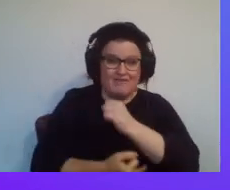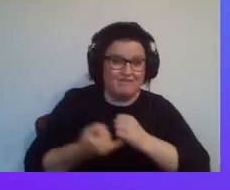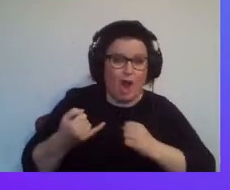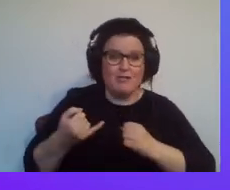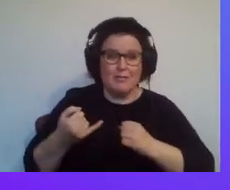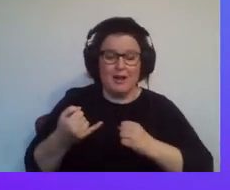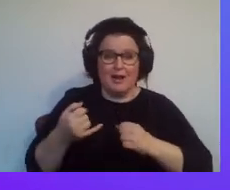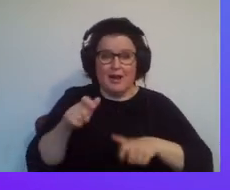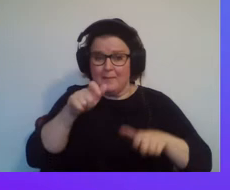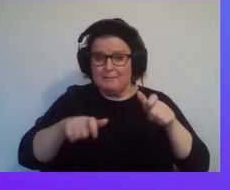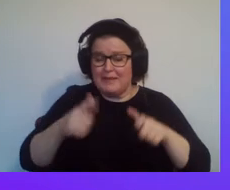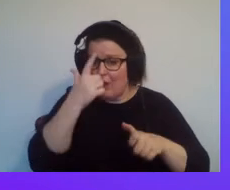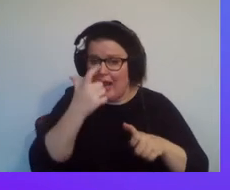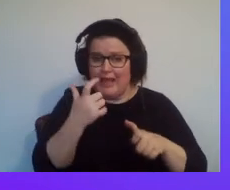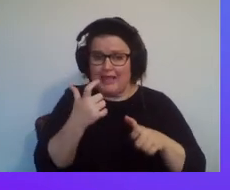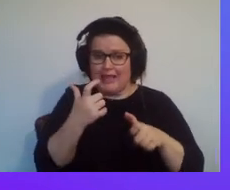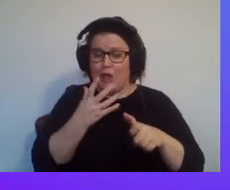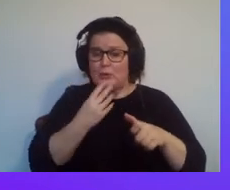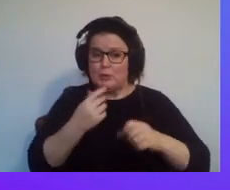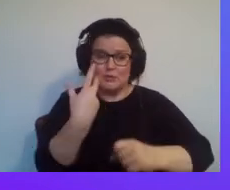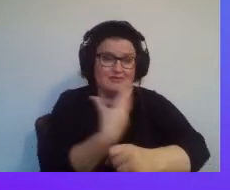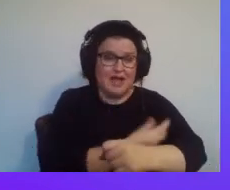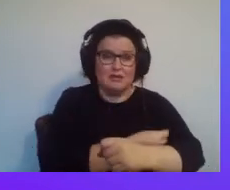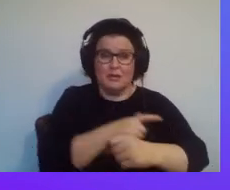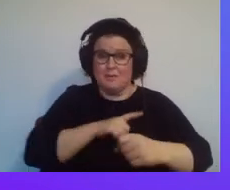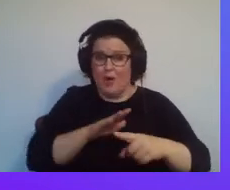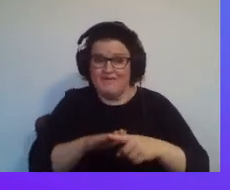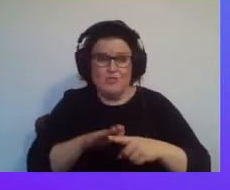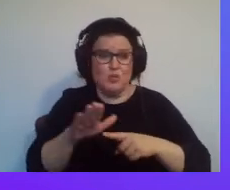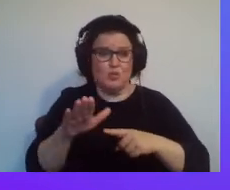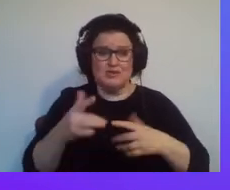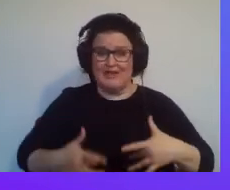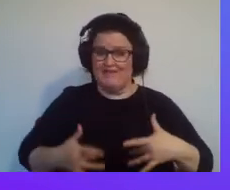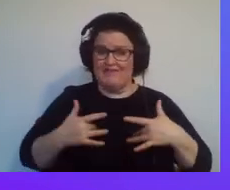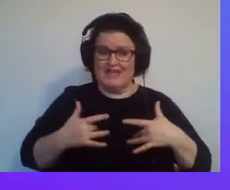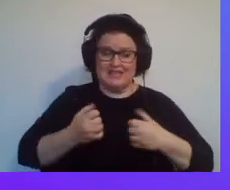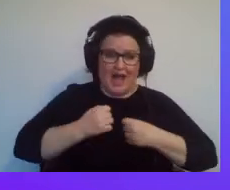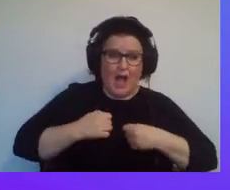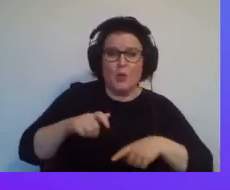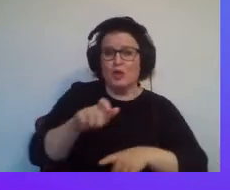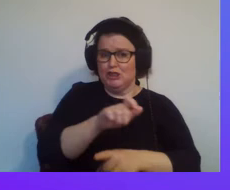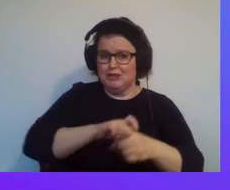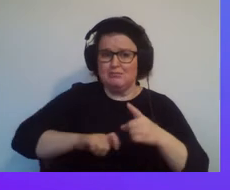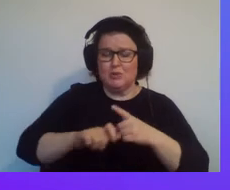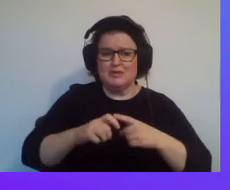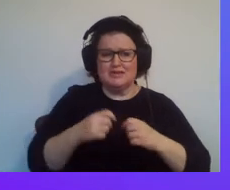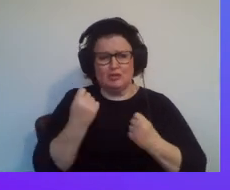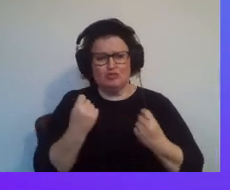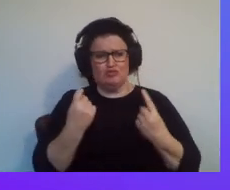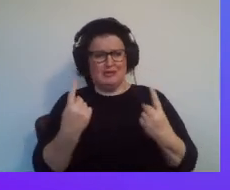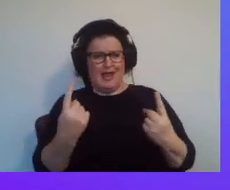should use the vaccination to help to reduce the inequalities which have been a feature of this pandemic since day